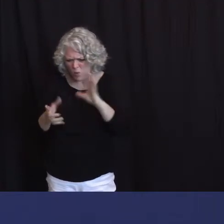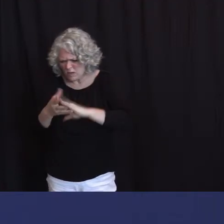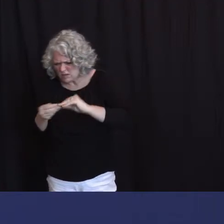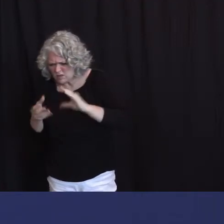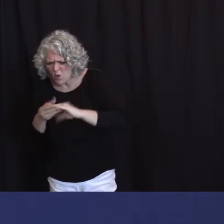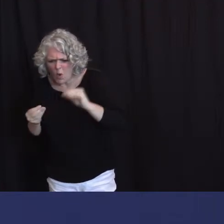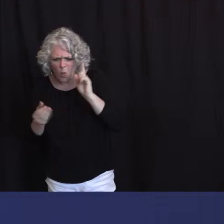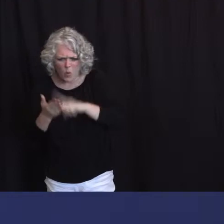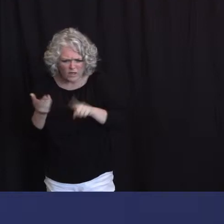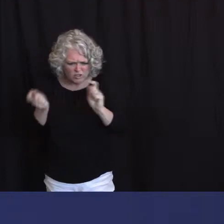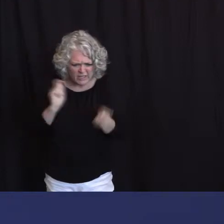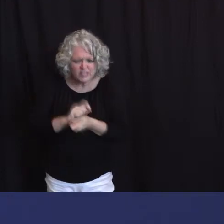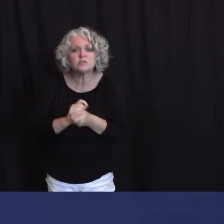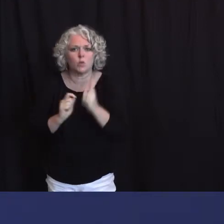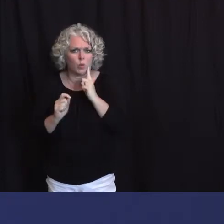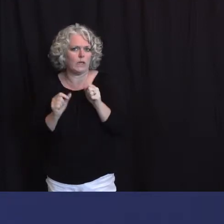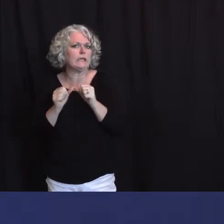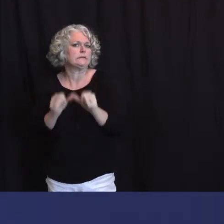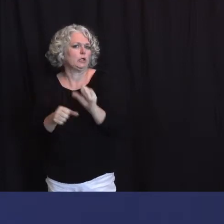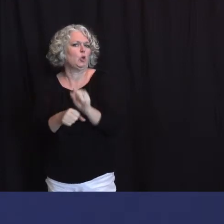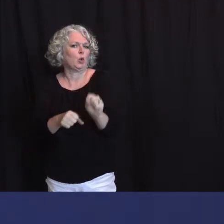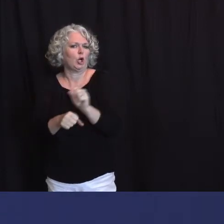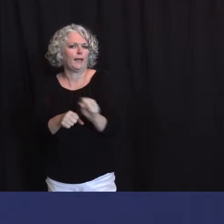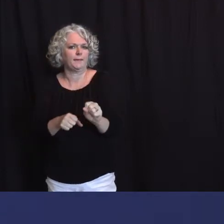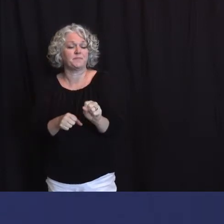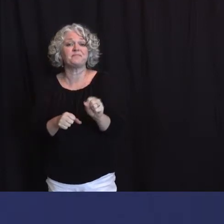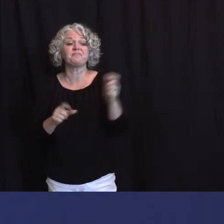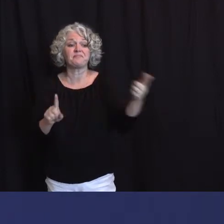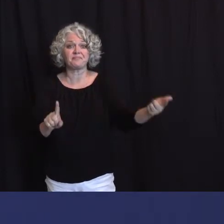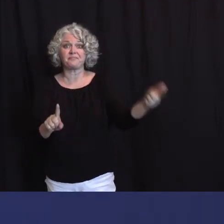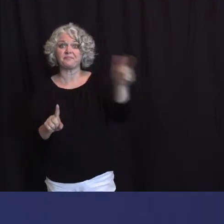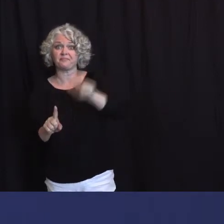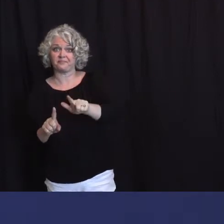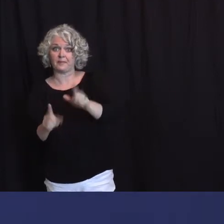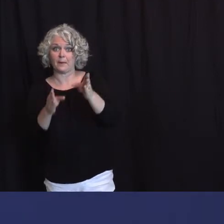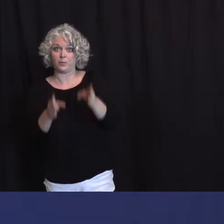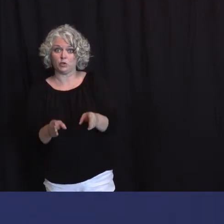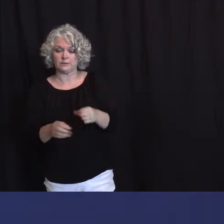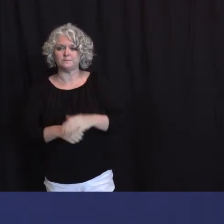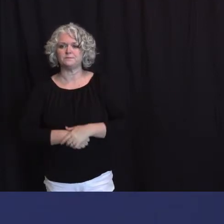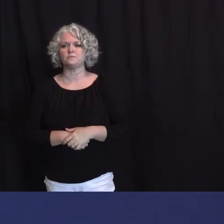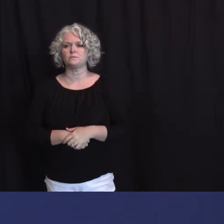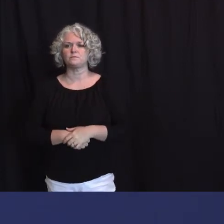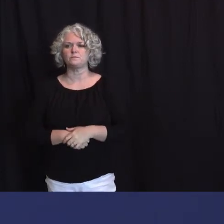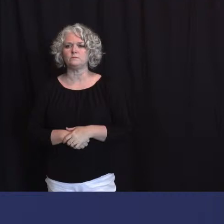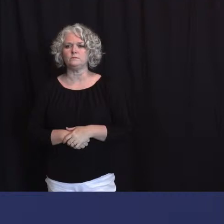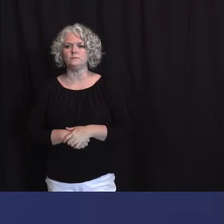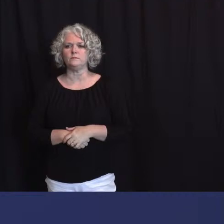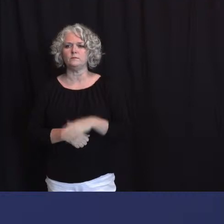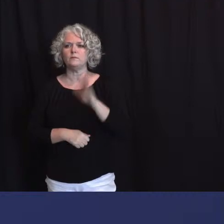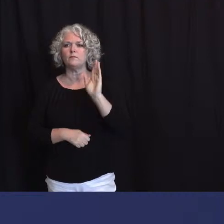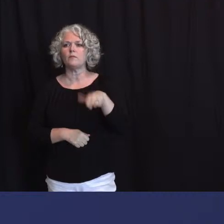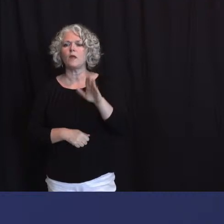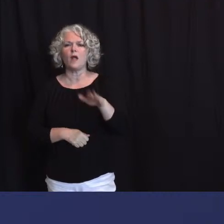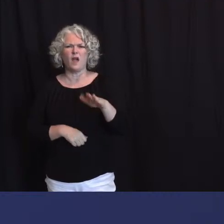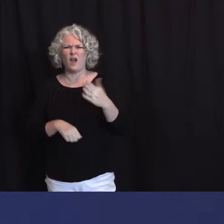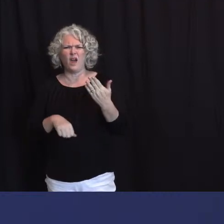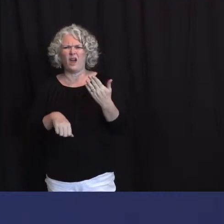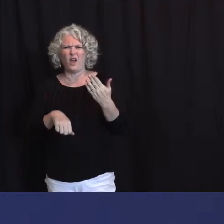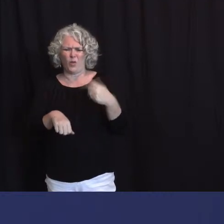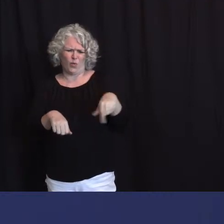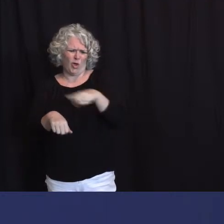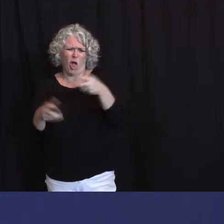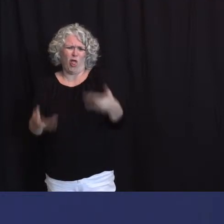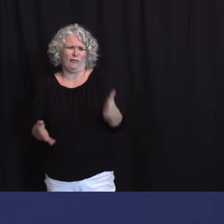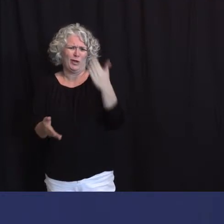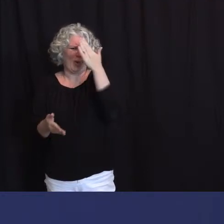you. Brent, good afternoon. Good afternoon. What took you so long to take action on Edna Mahan? Problems have been known for